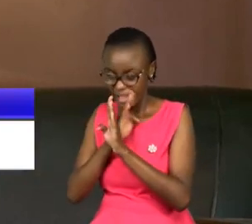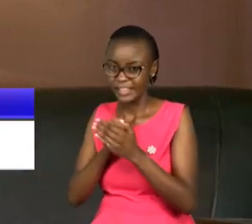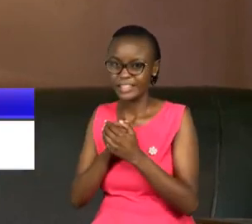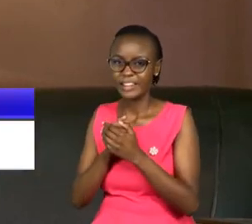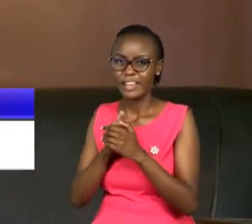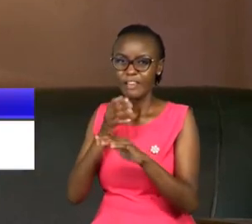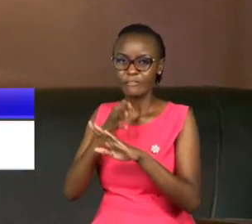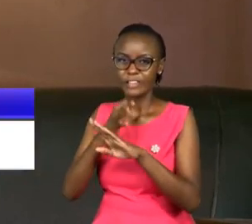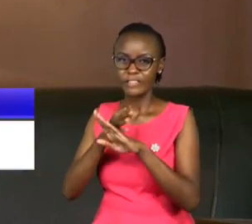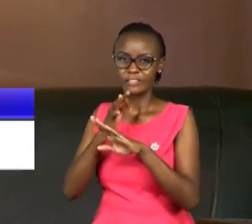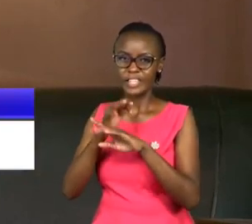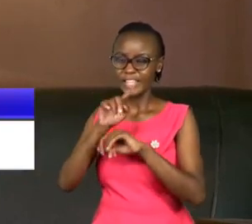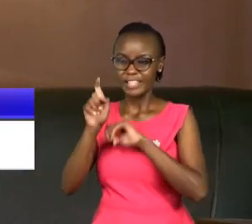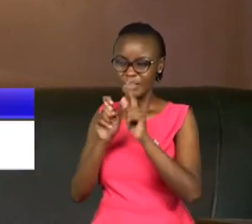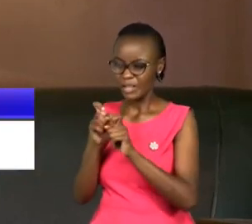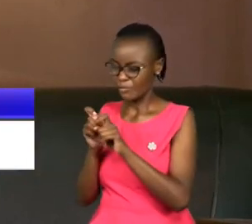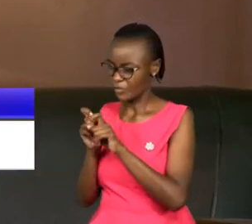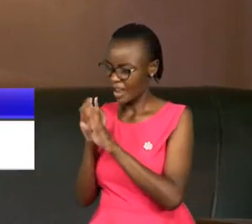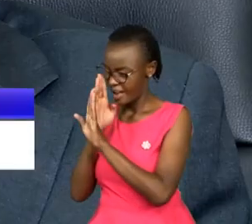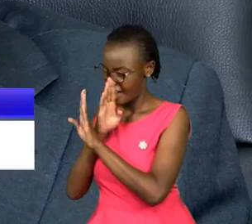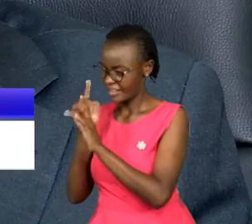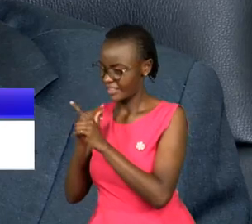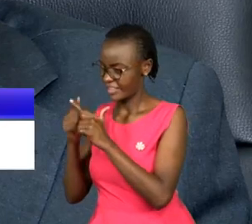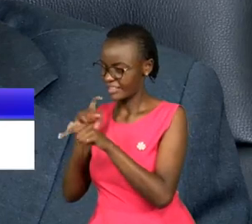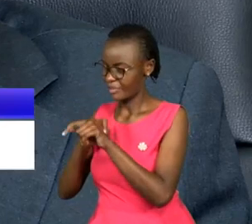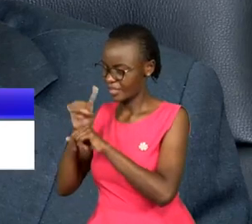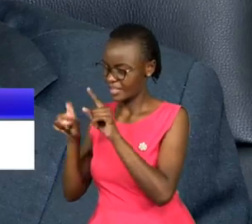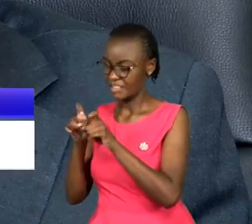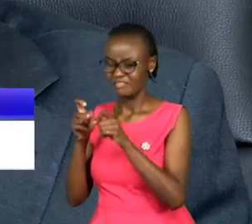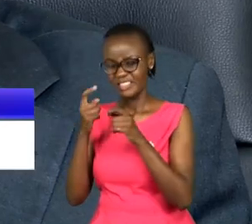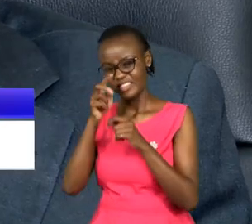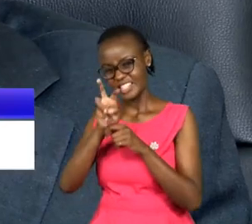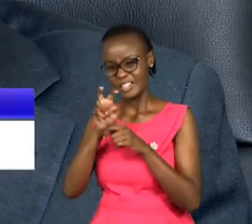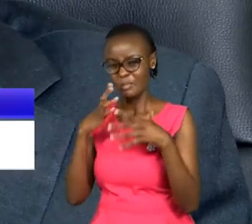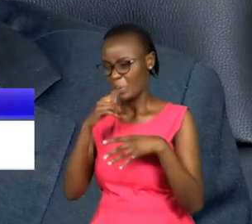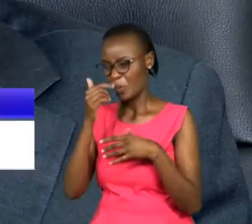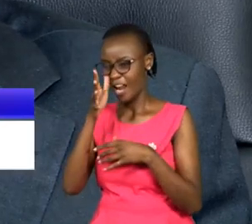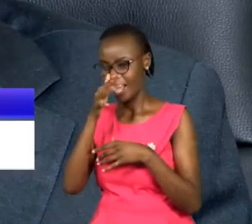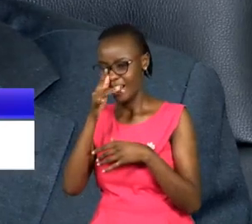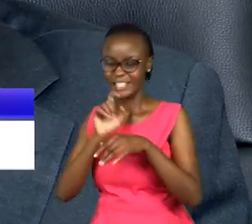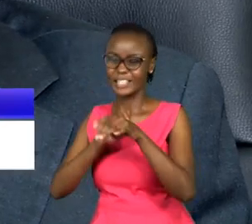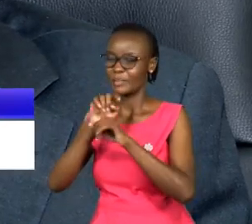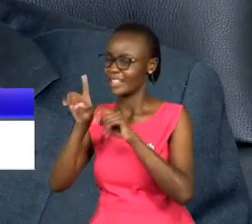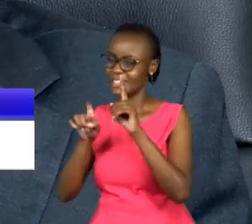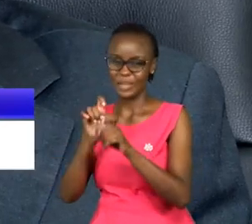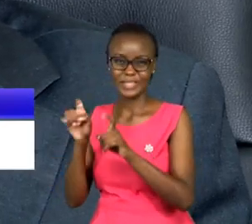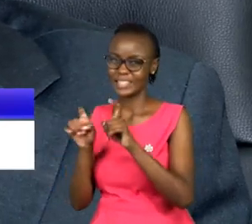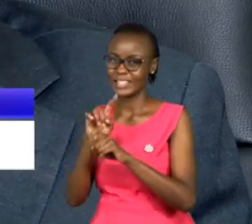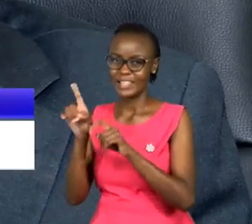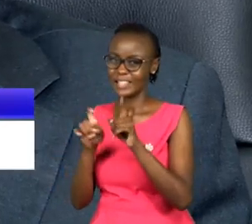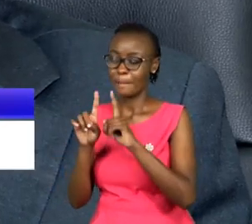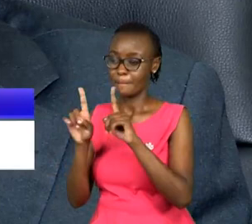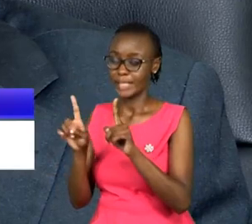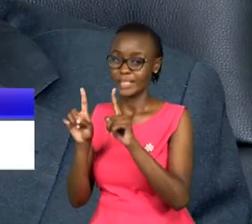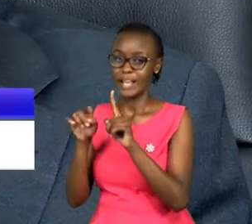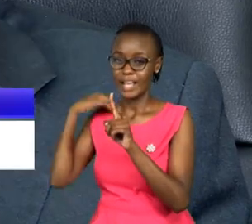And we have continued to see students trying to practice cheating using such kind of means. But we are